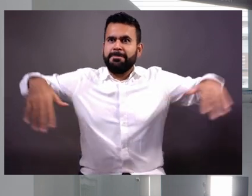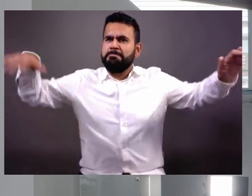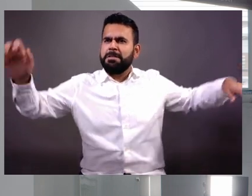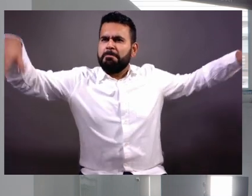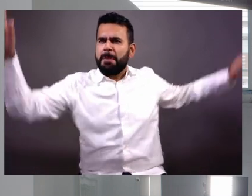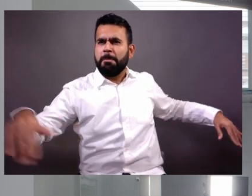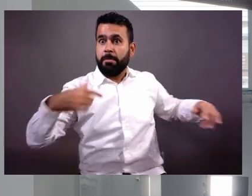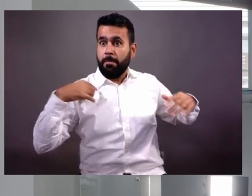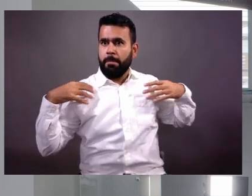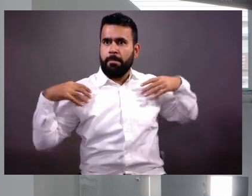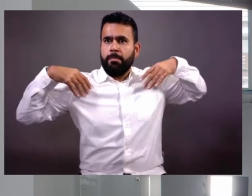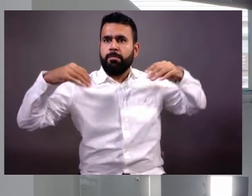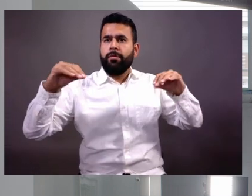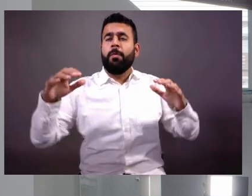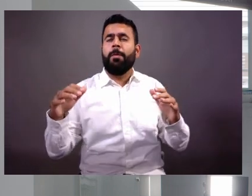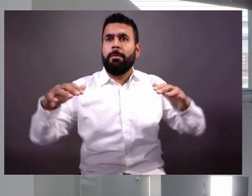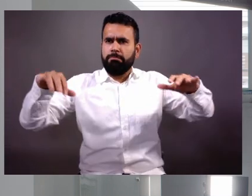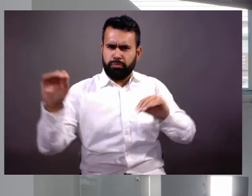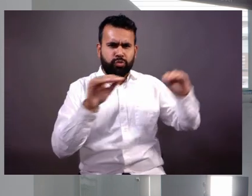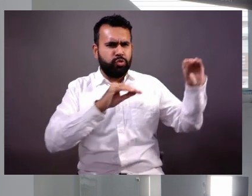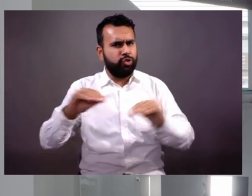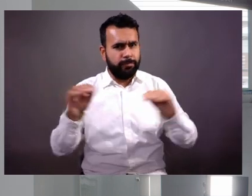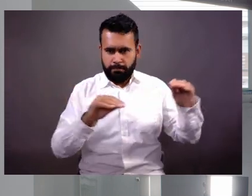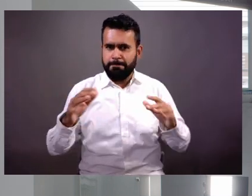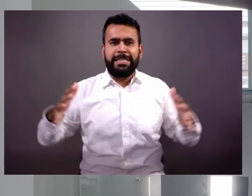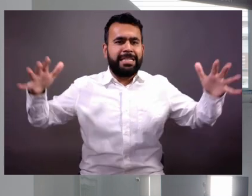Getting a little bit bigger as we go. Whatever you like.